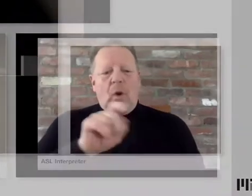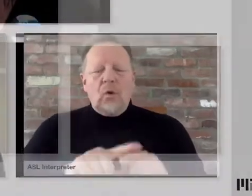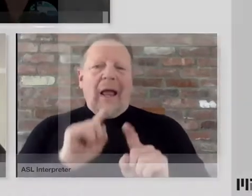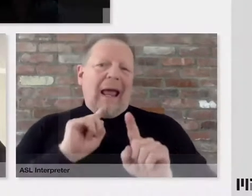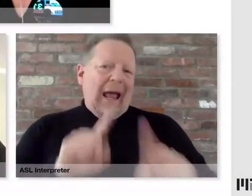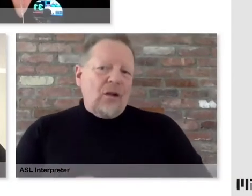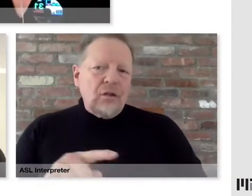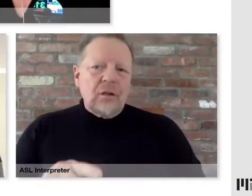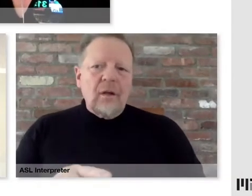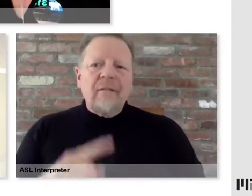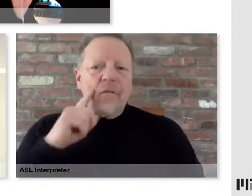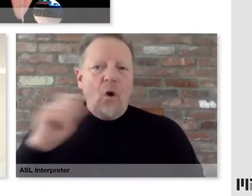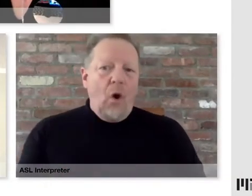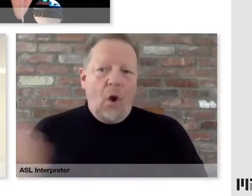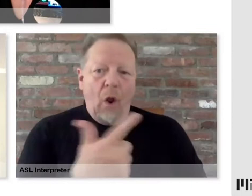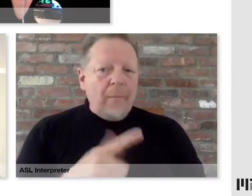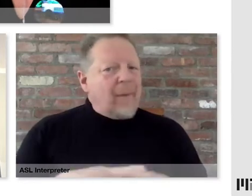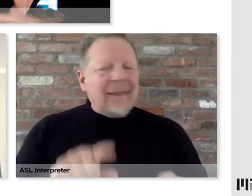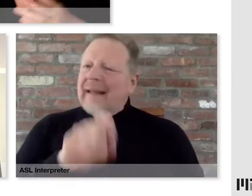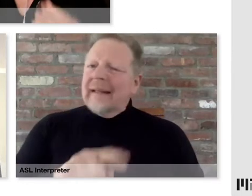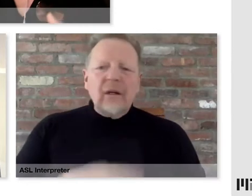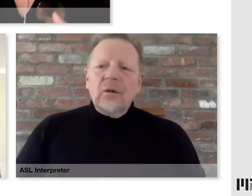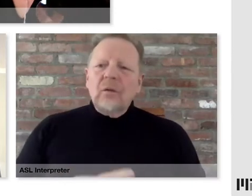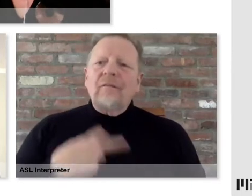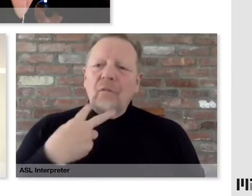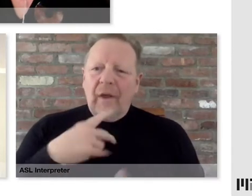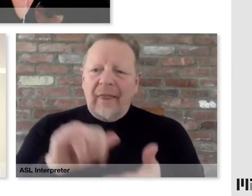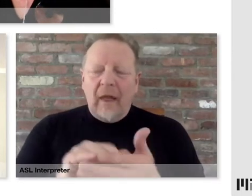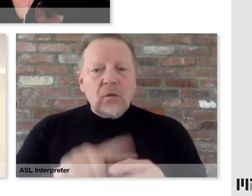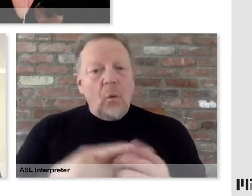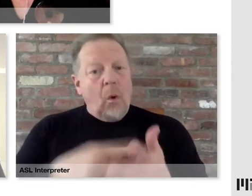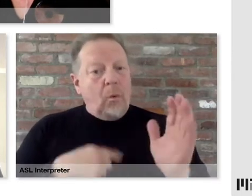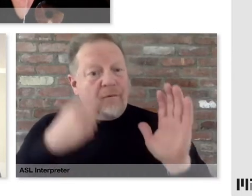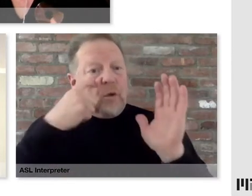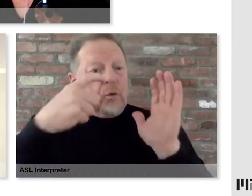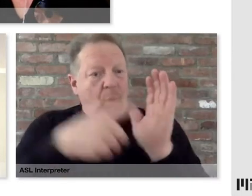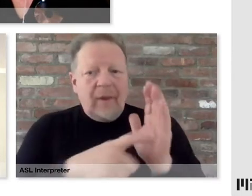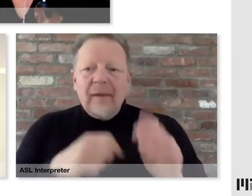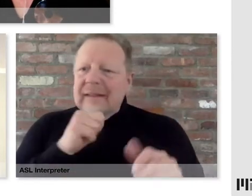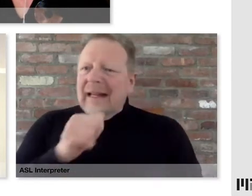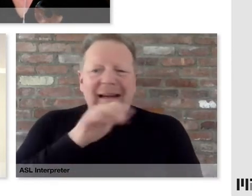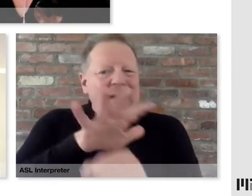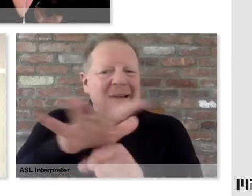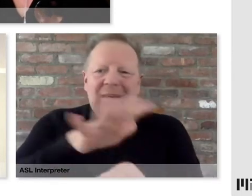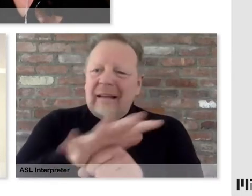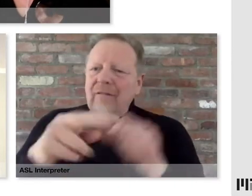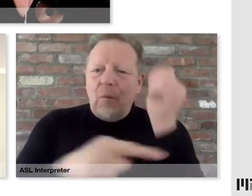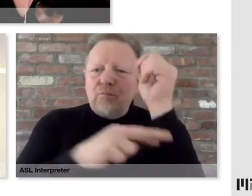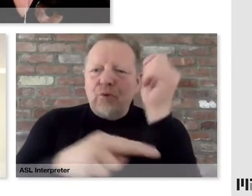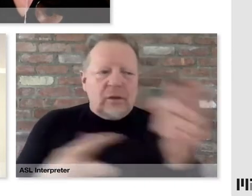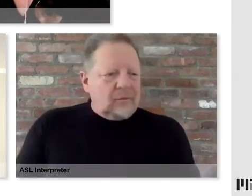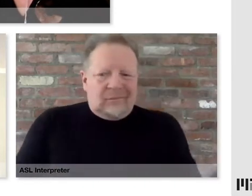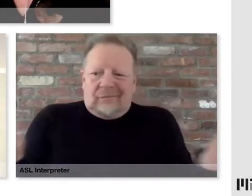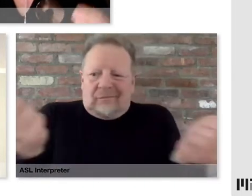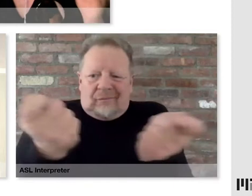pandemic, that they need to voice this. And so what we're seeing is that there is not enough bridges. There's not